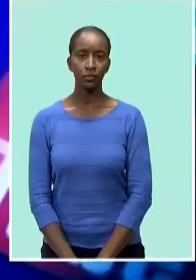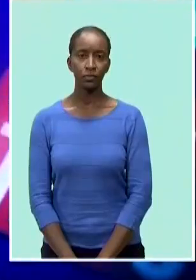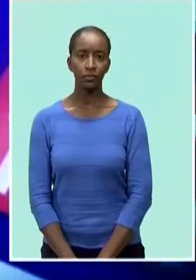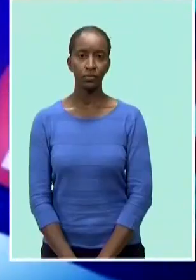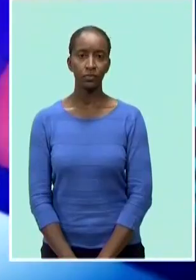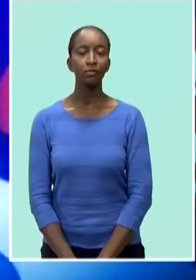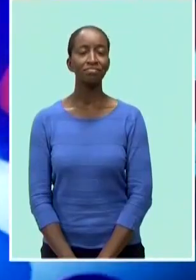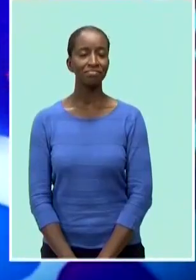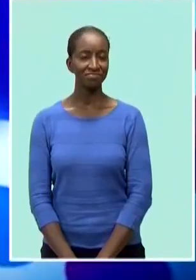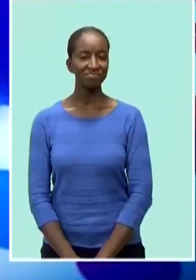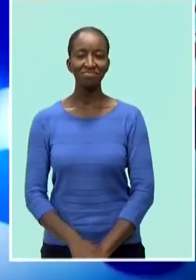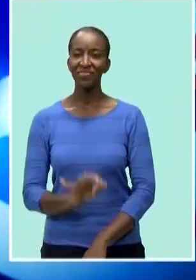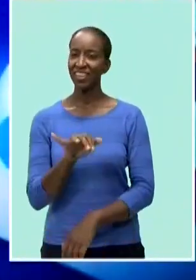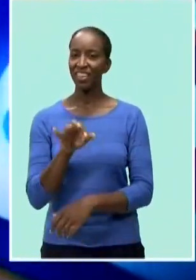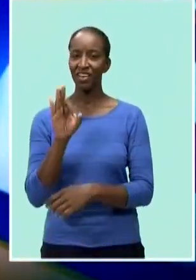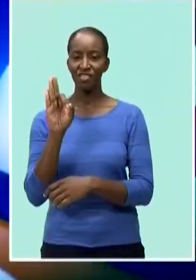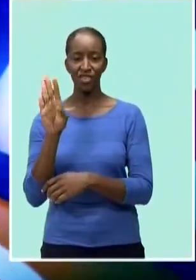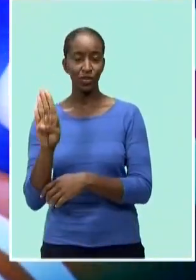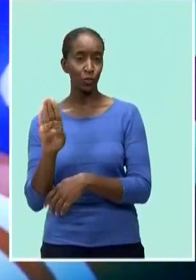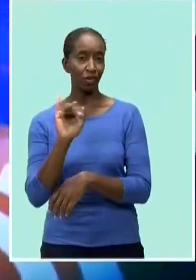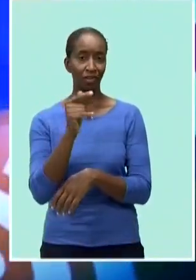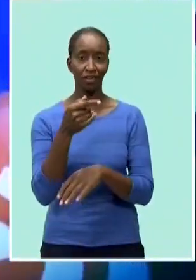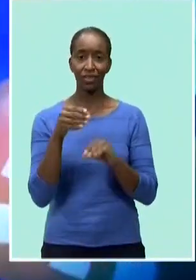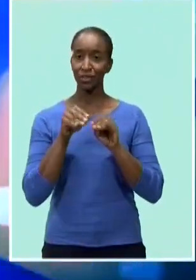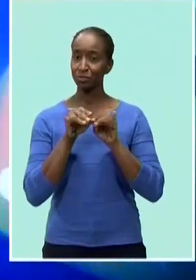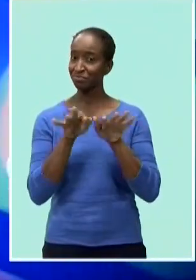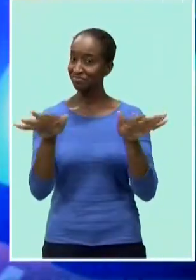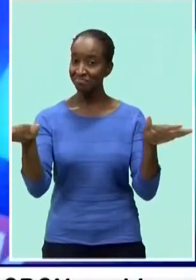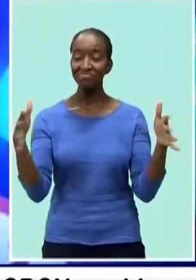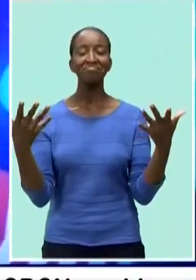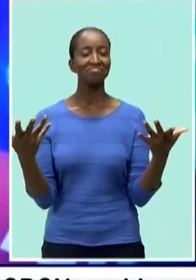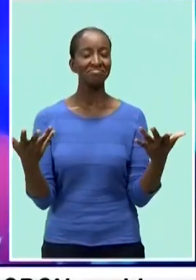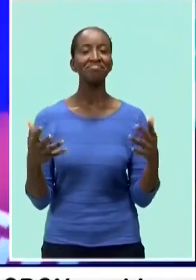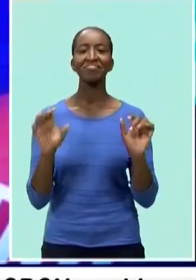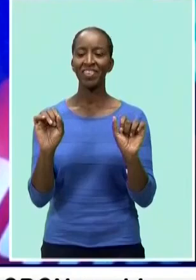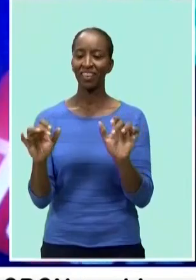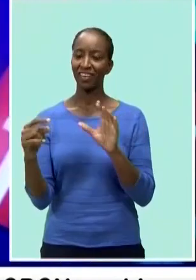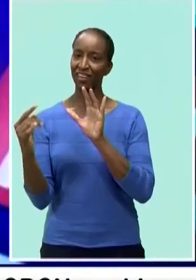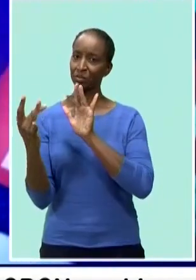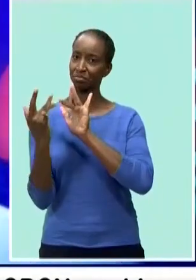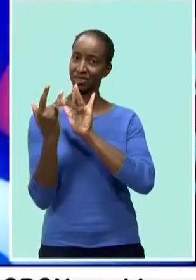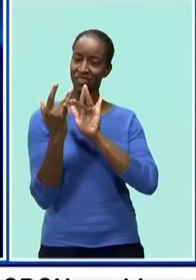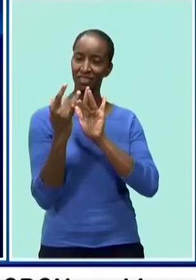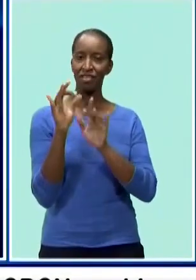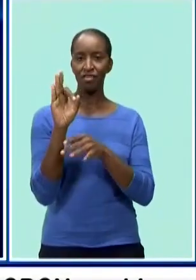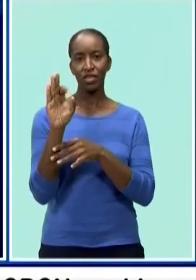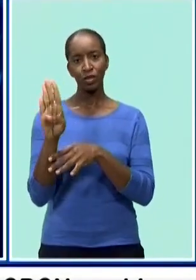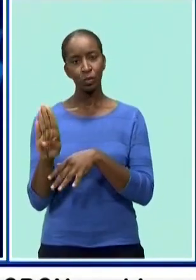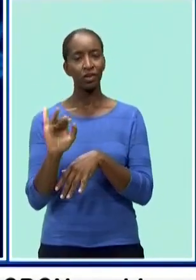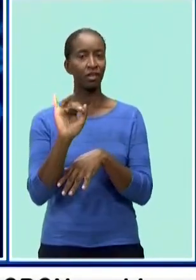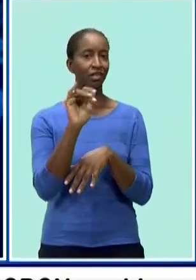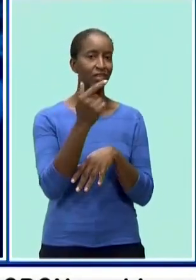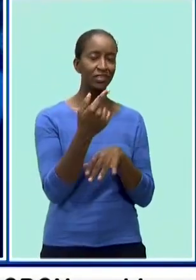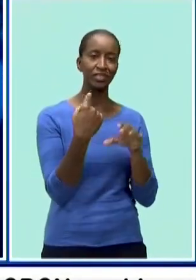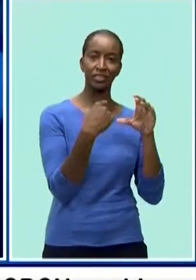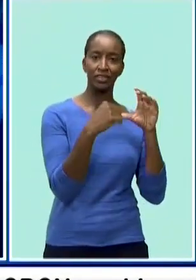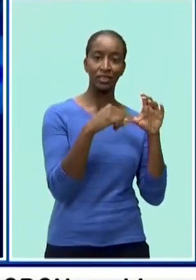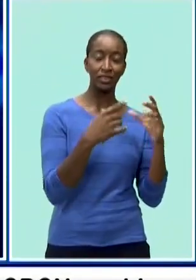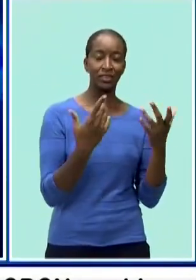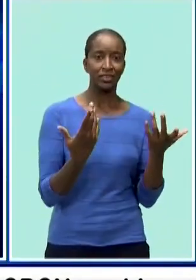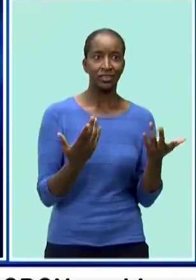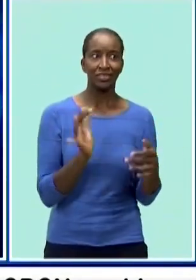And that's what's trending for this evening. You can find us easily on Facebook, Instagram, and by email. Lisa, I think she was probably